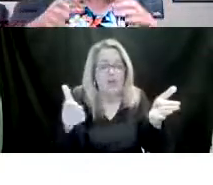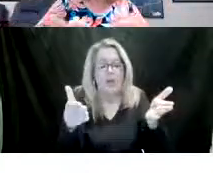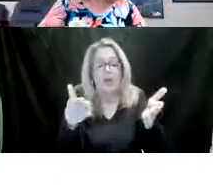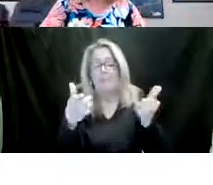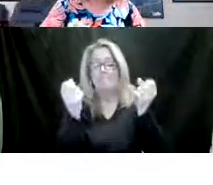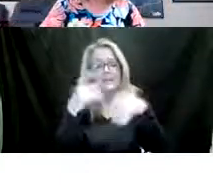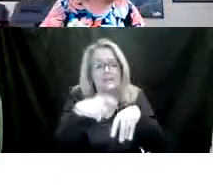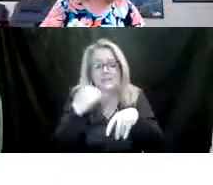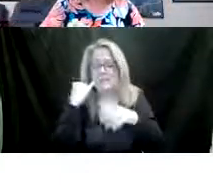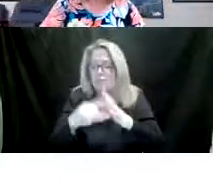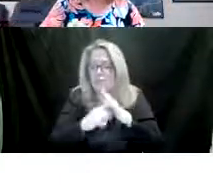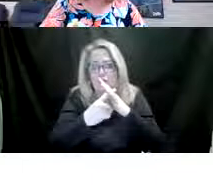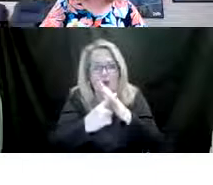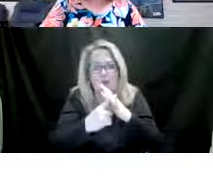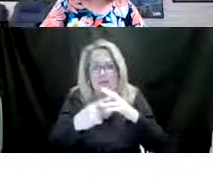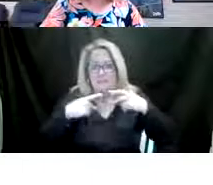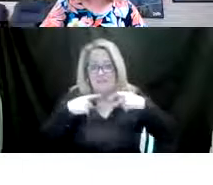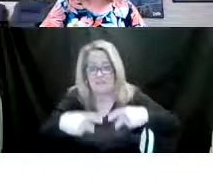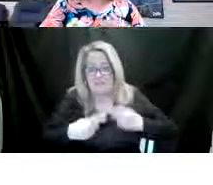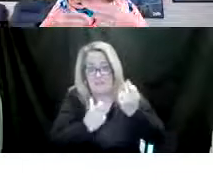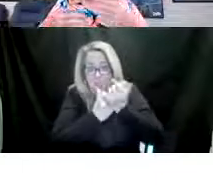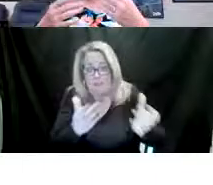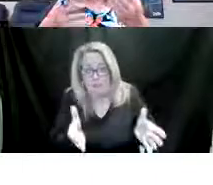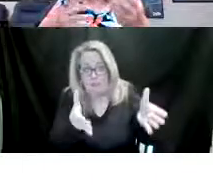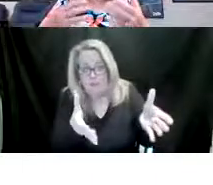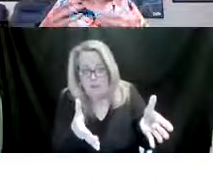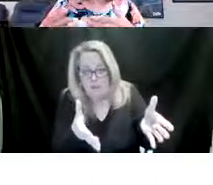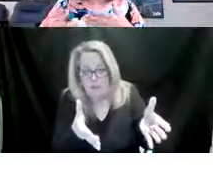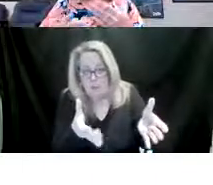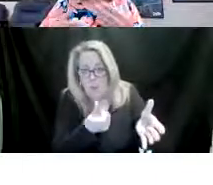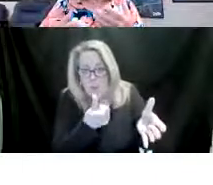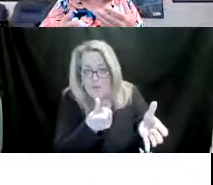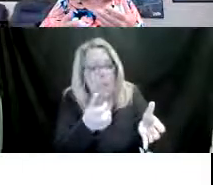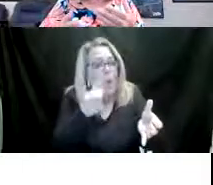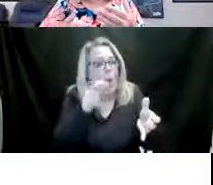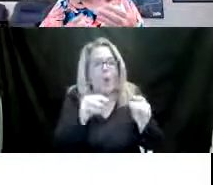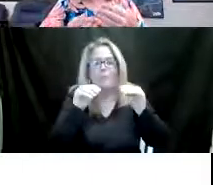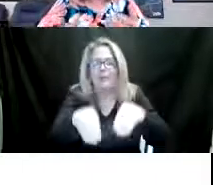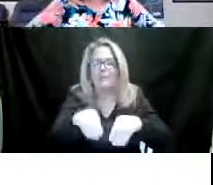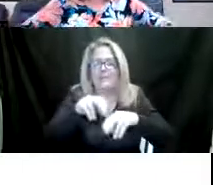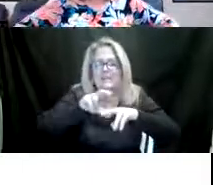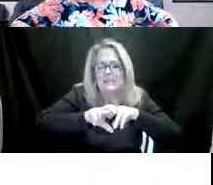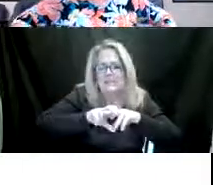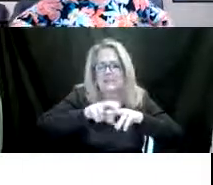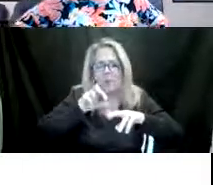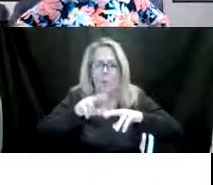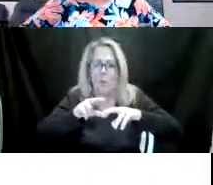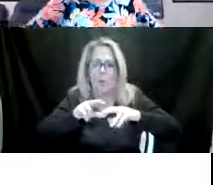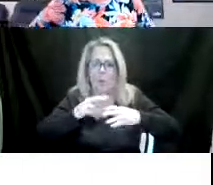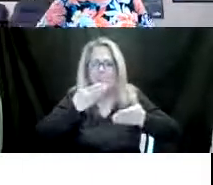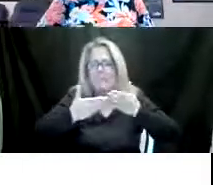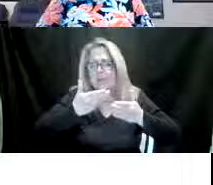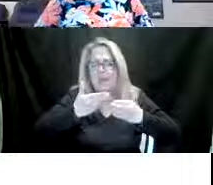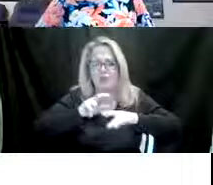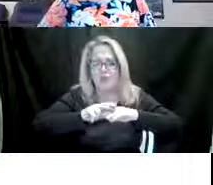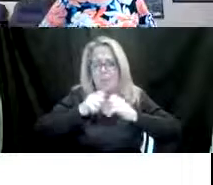either physically just supporting them, or putting them in some type of a seating or in a high chair with a pillow